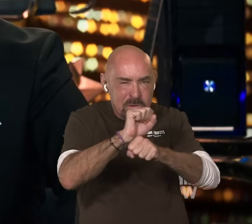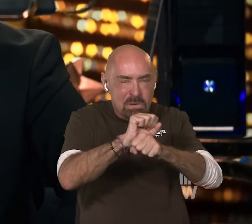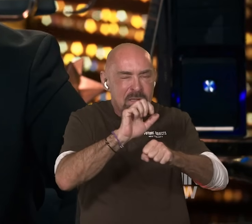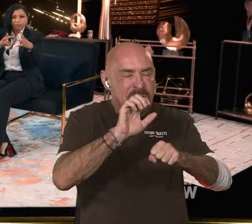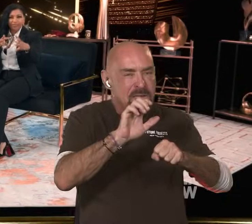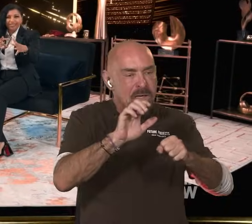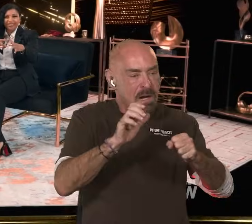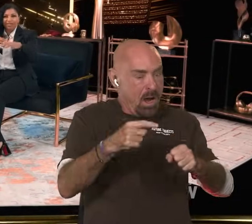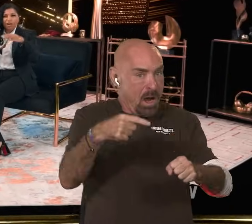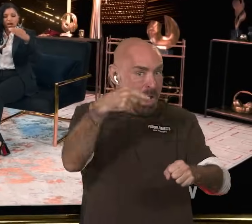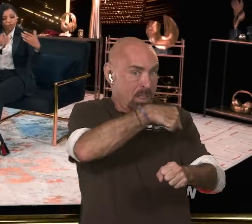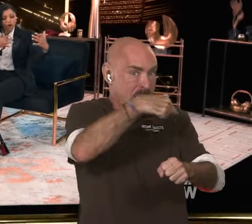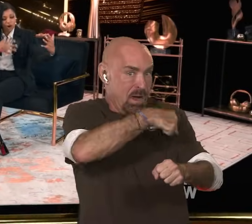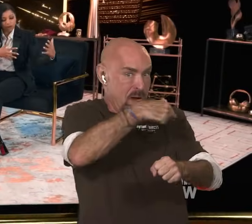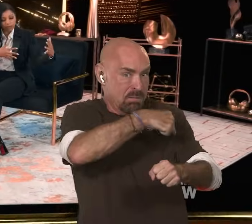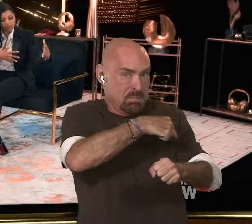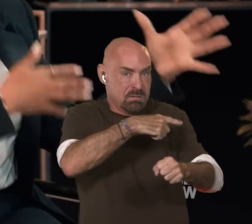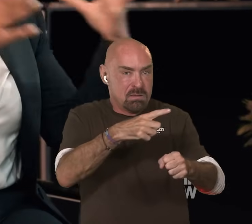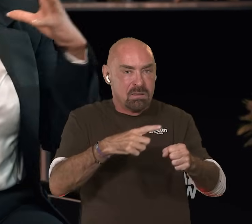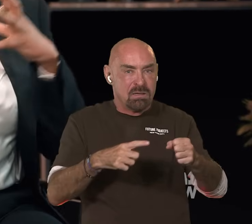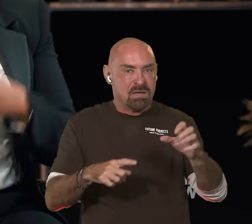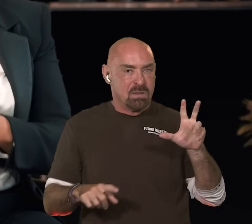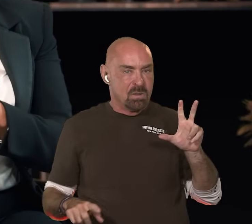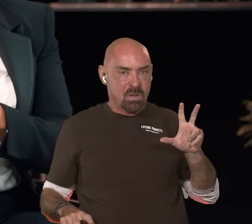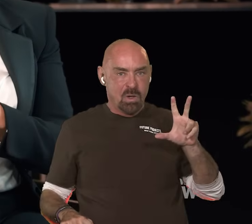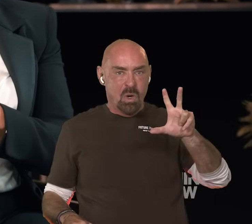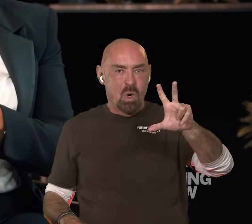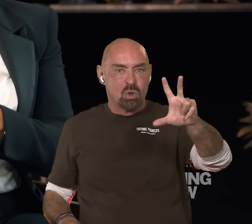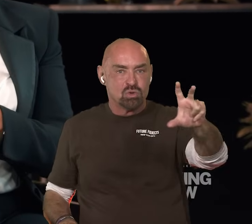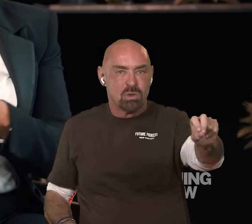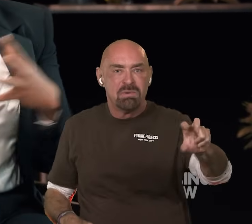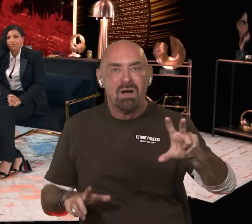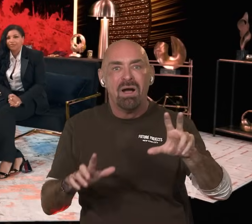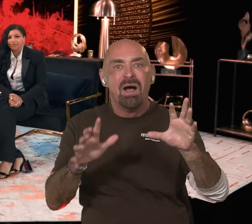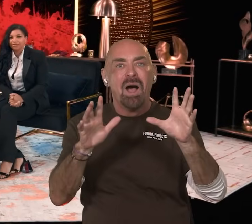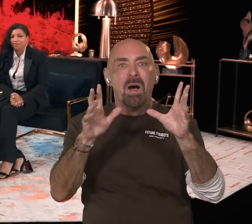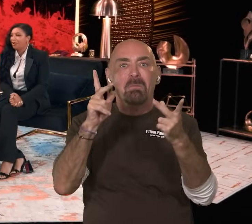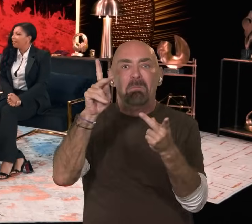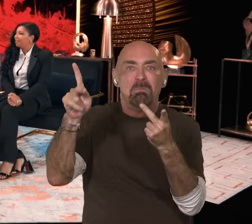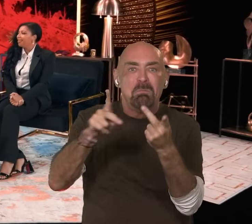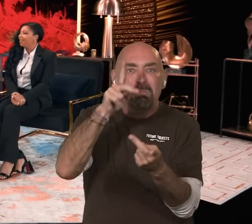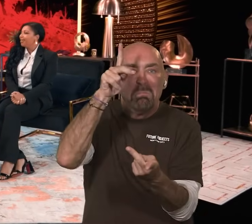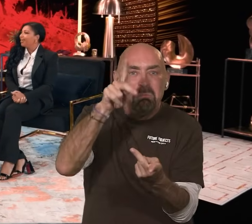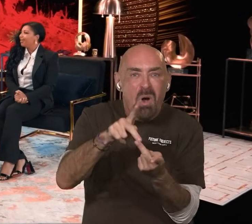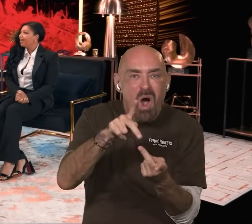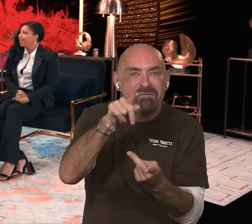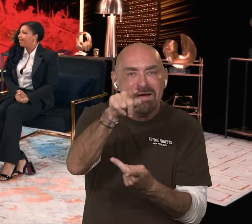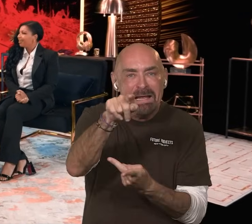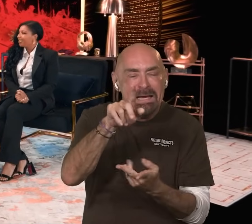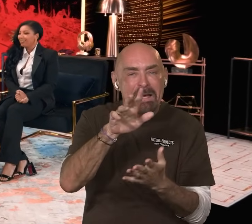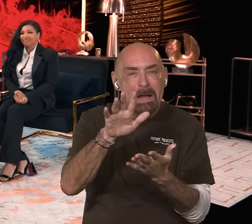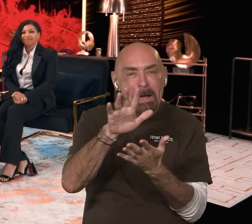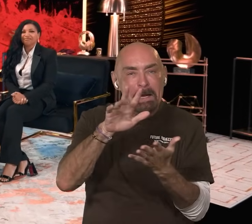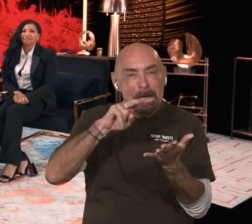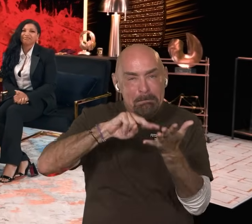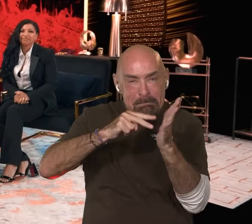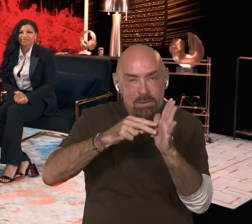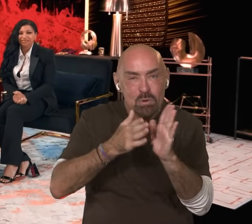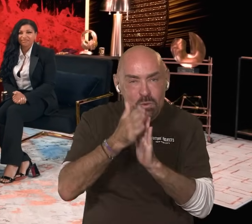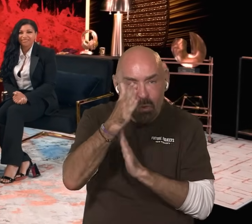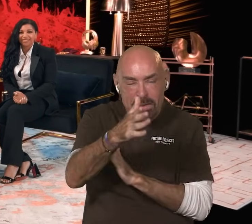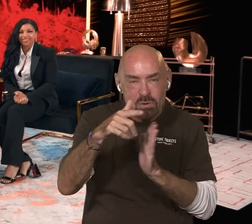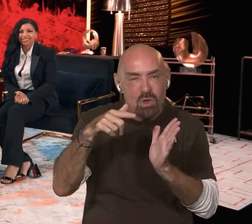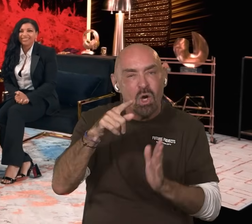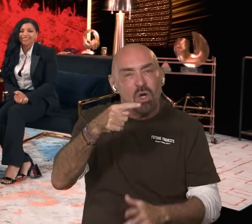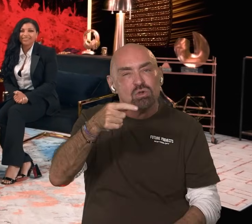I would probably replace its other arm with a grappling hook. Oh my God, perfect, because that means you would fit right in at